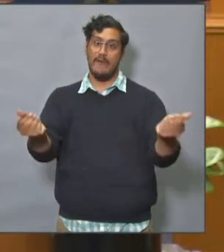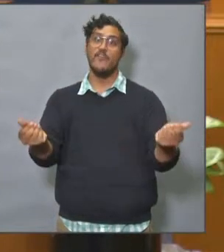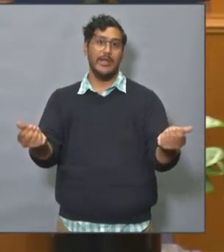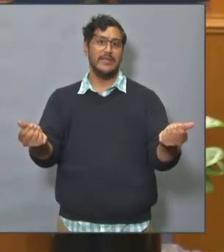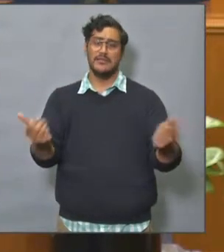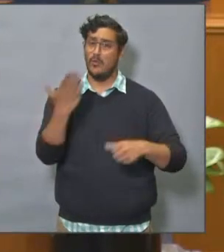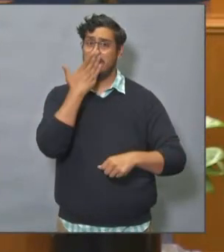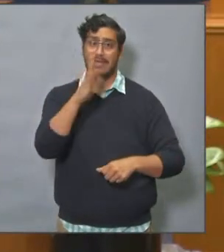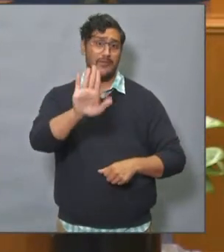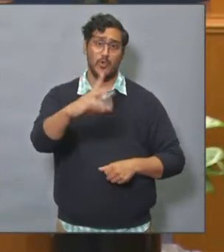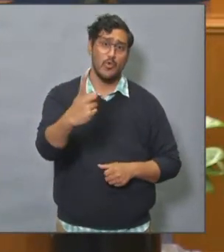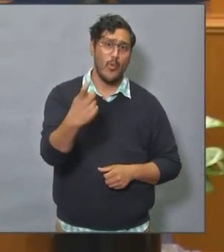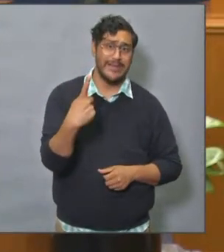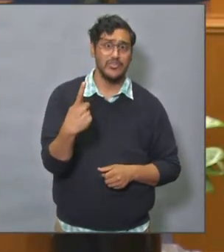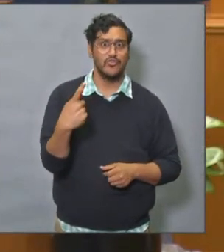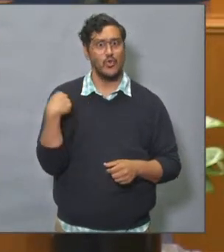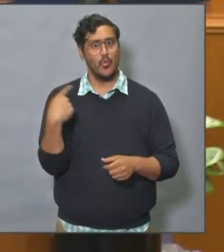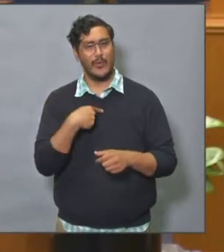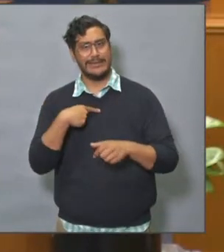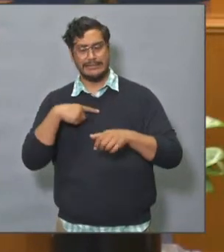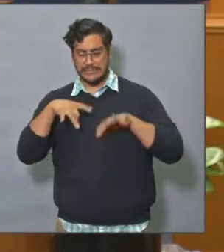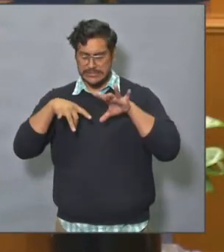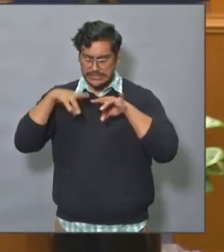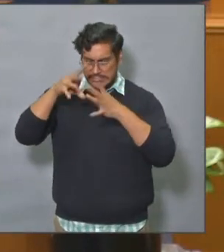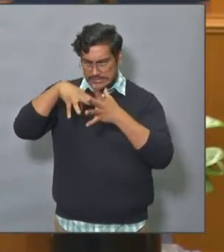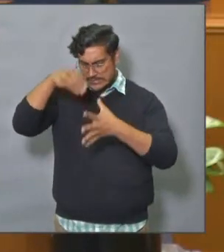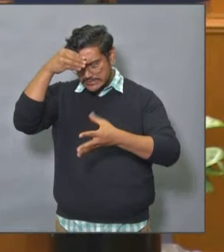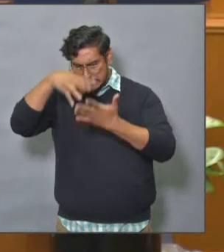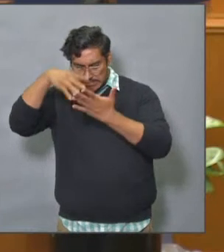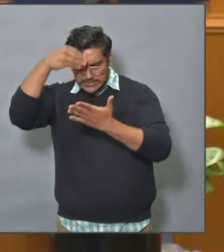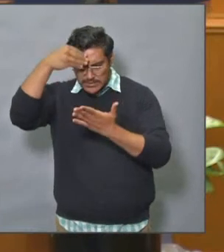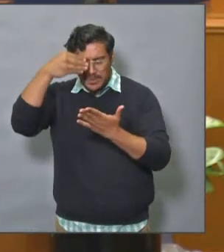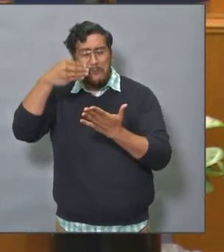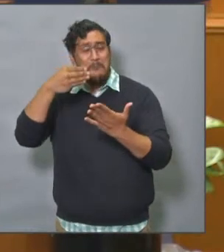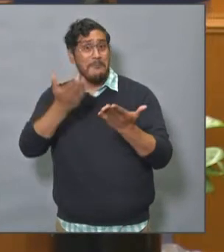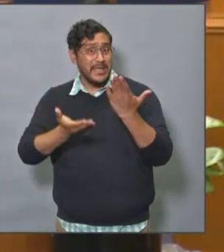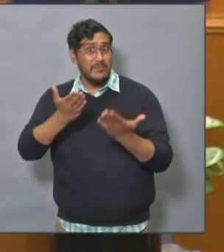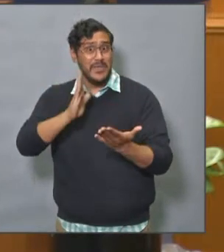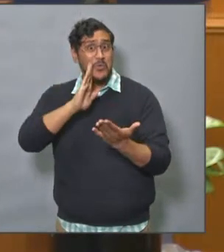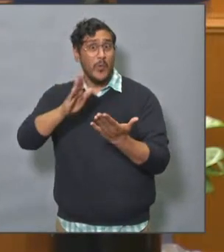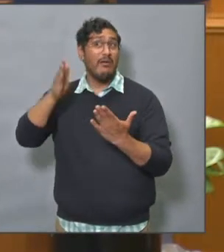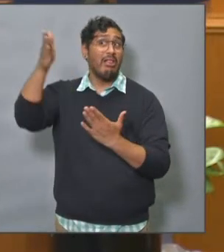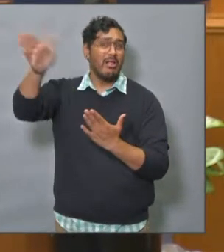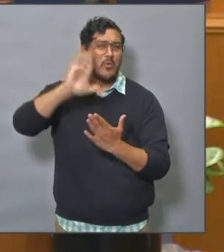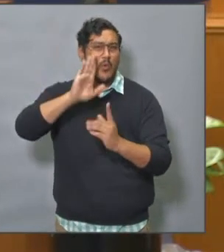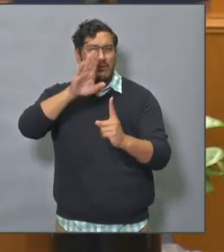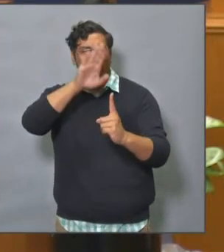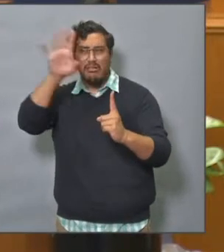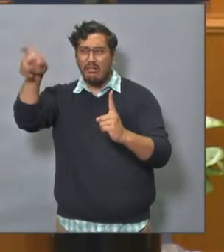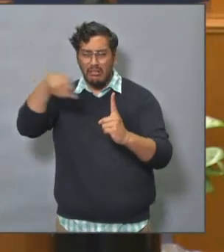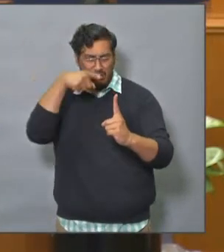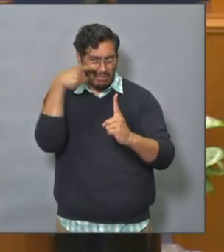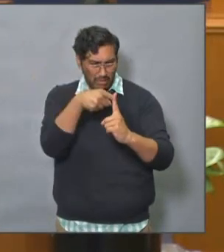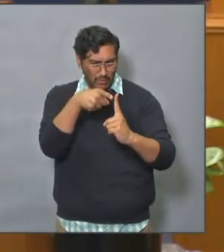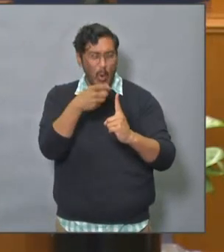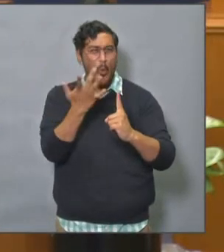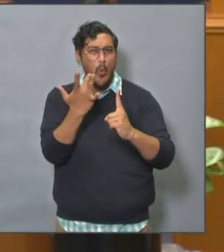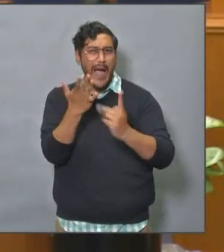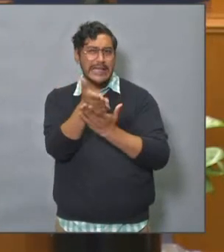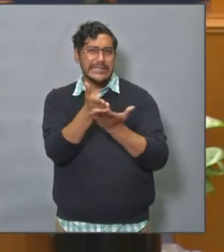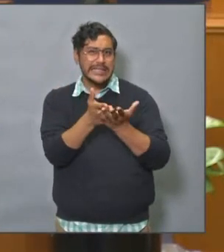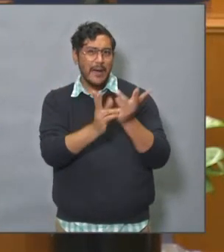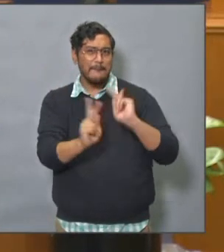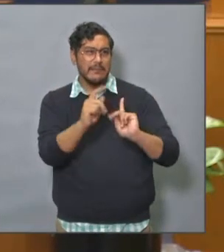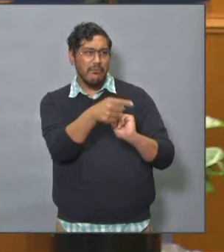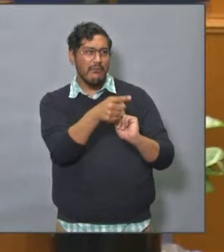we learn more, we'll be able to, perhaps be able to pinpoint some of the reasons why, for some people, the recovery journey